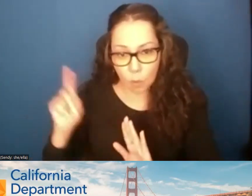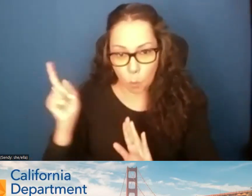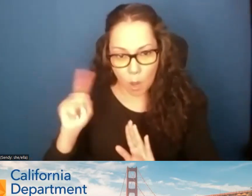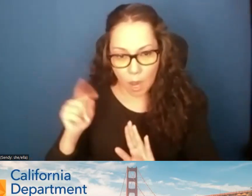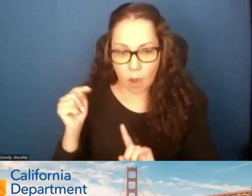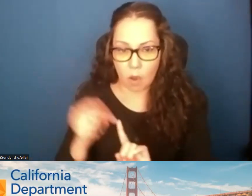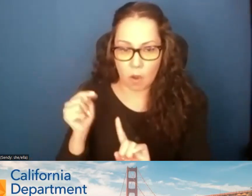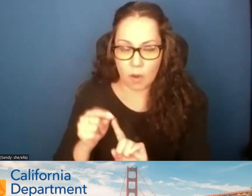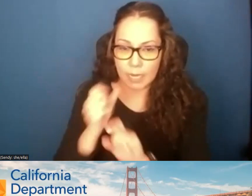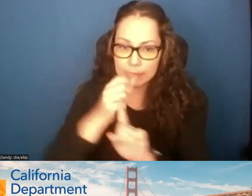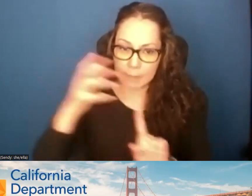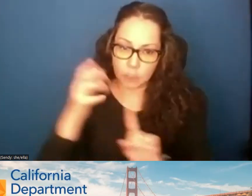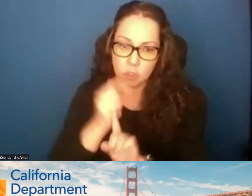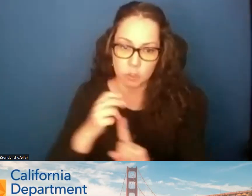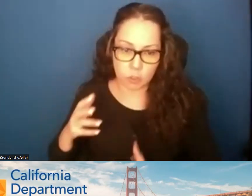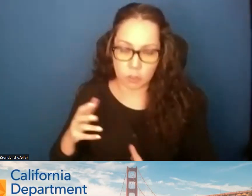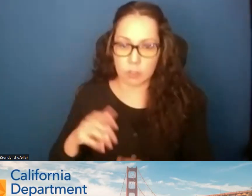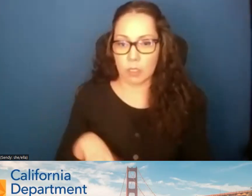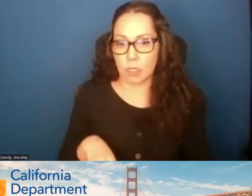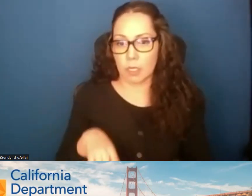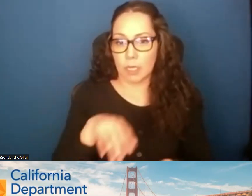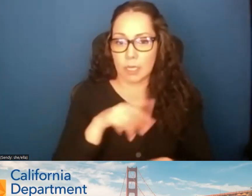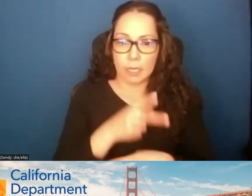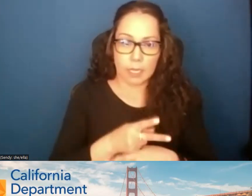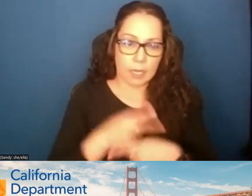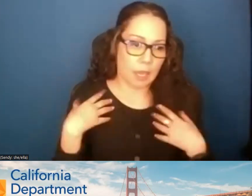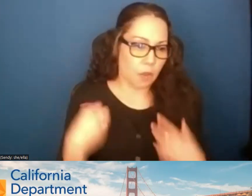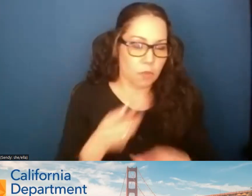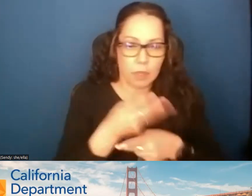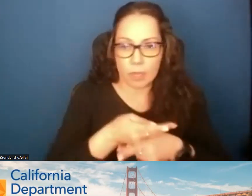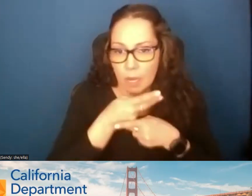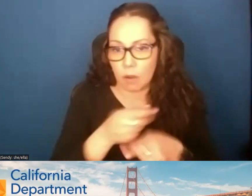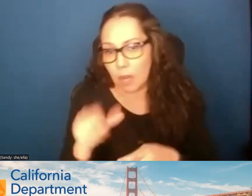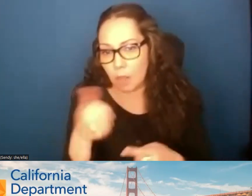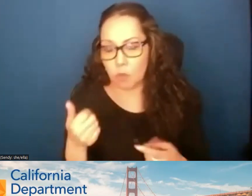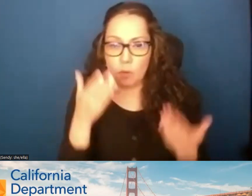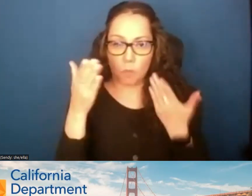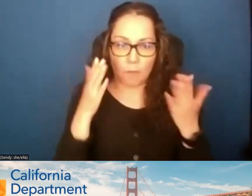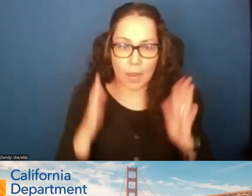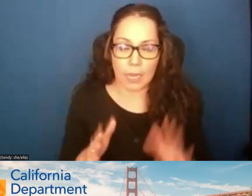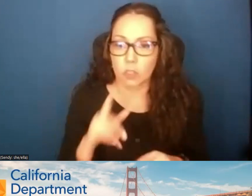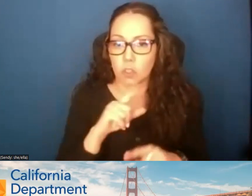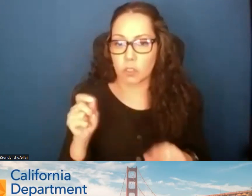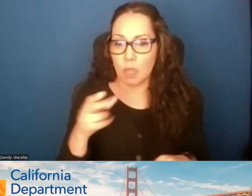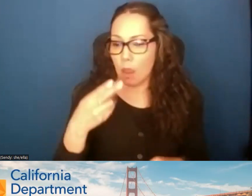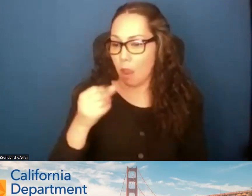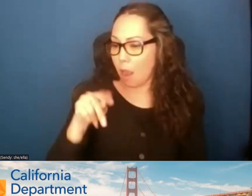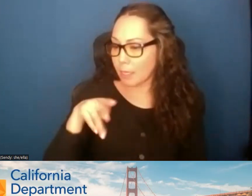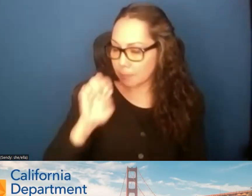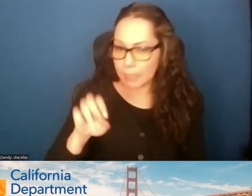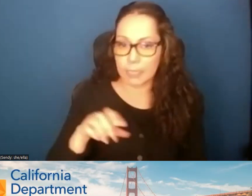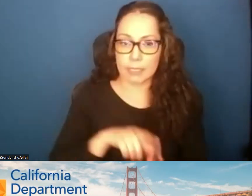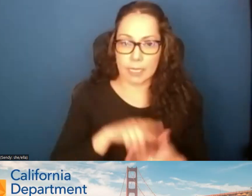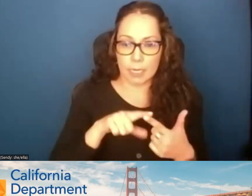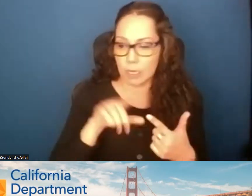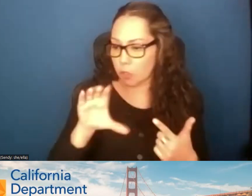providers, healthcare, social services, and other service providers, such as hospice providers, conservators, and